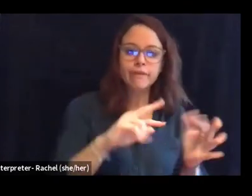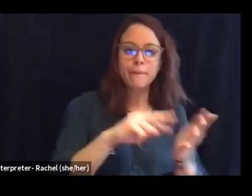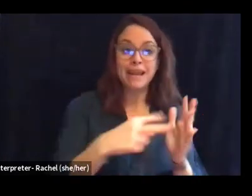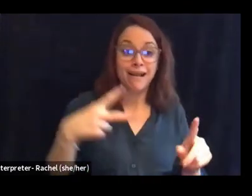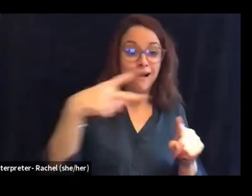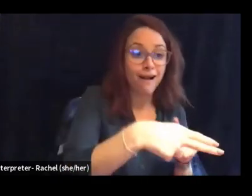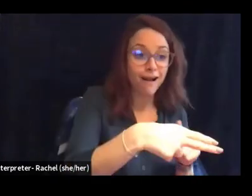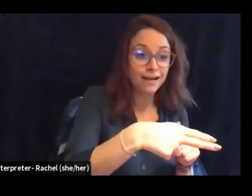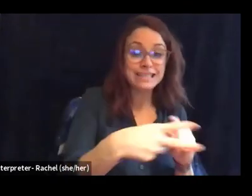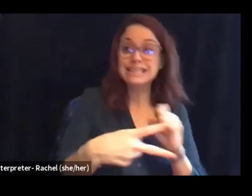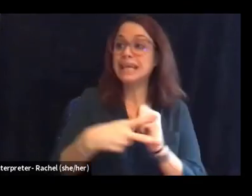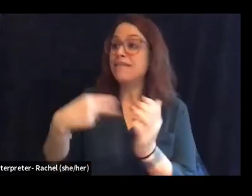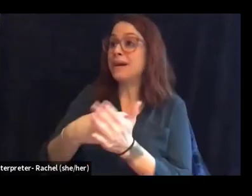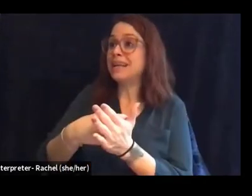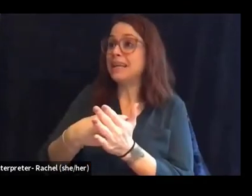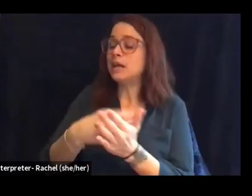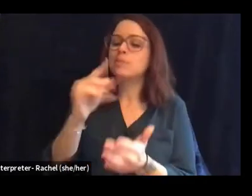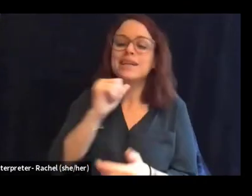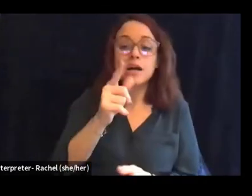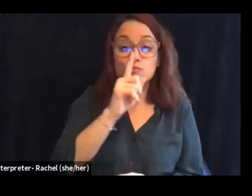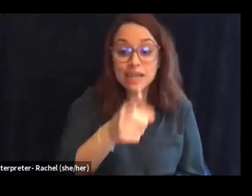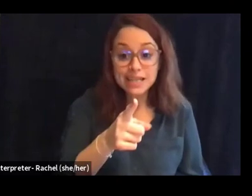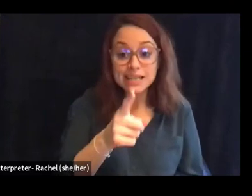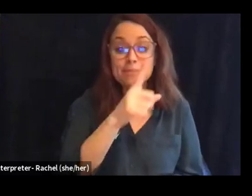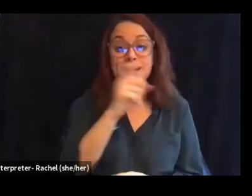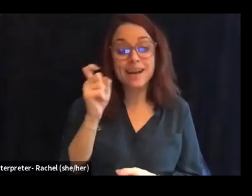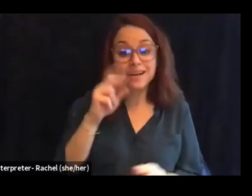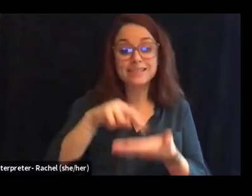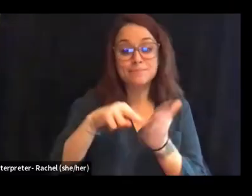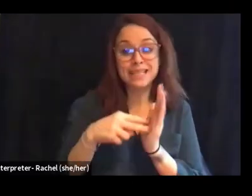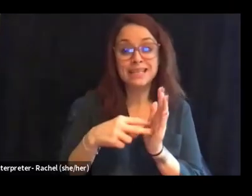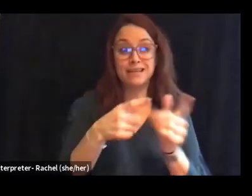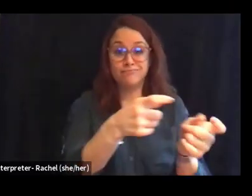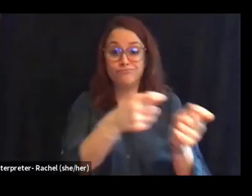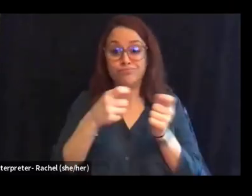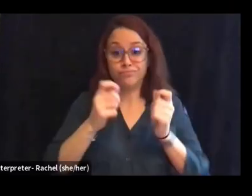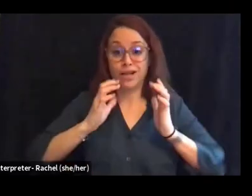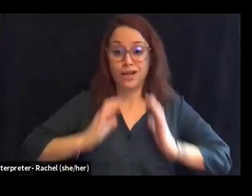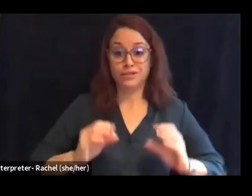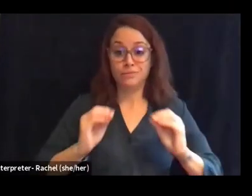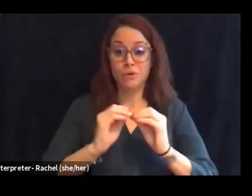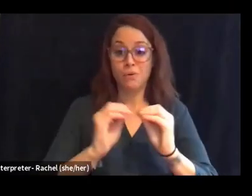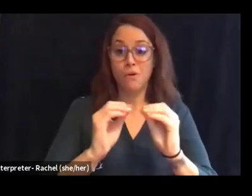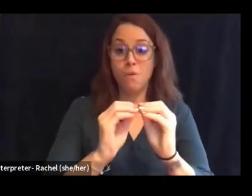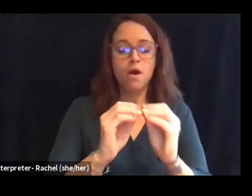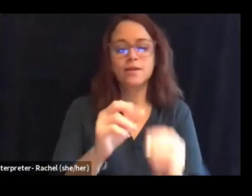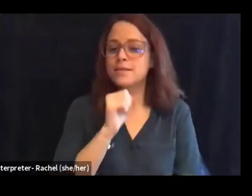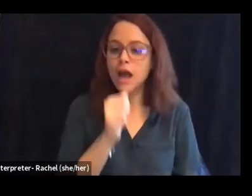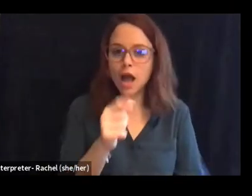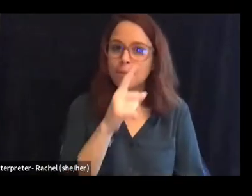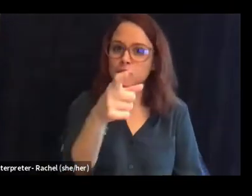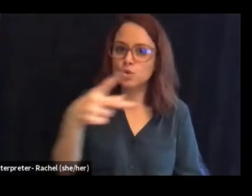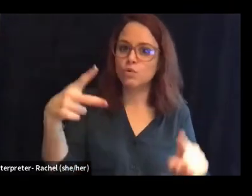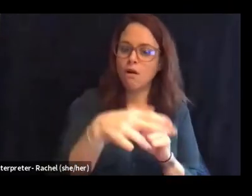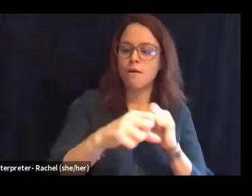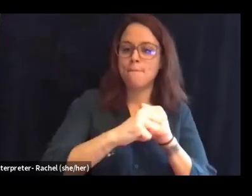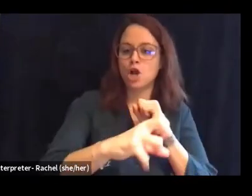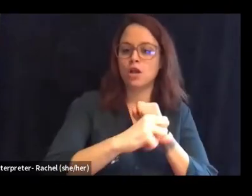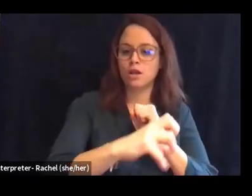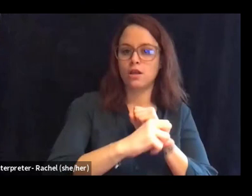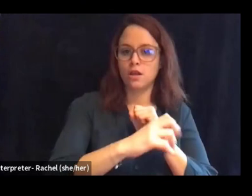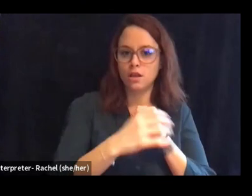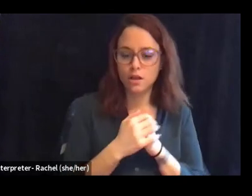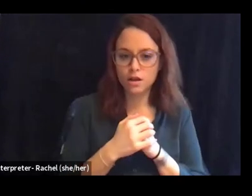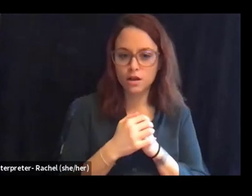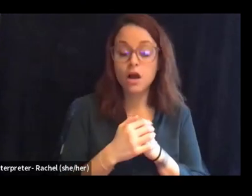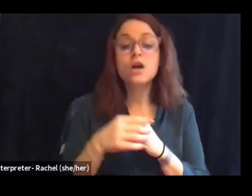what? Your revenue falls further because you have fewer customers coming in. And so businesses end up in this endless cycle of